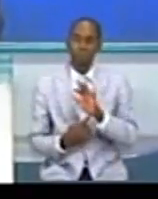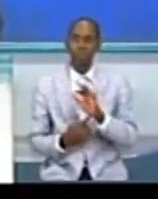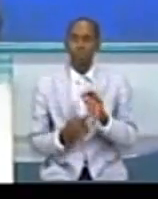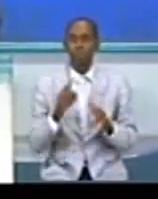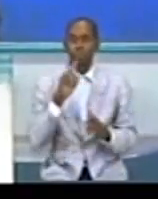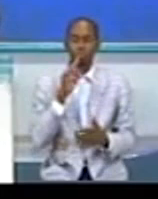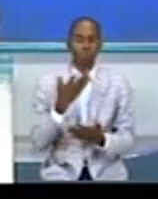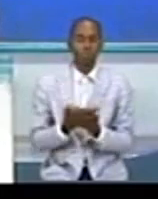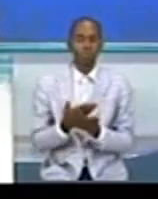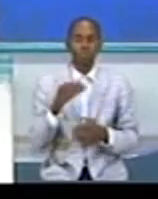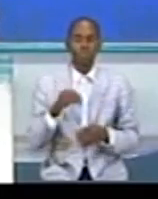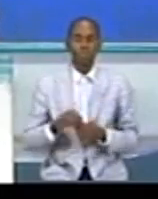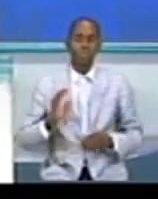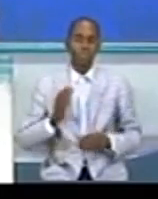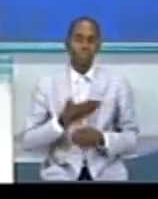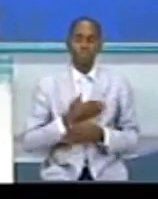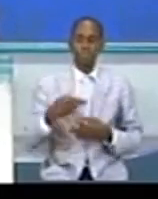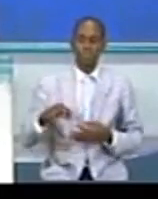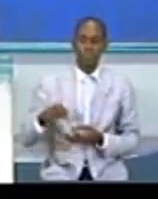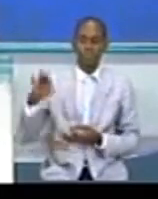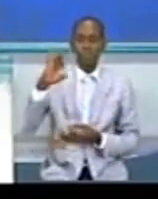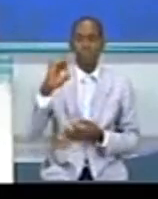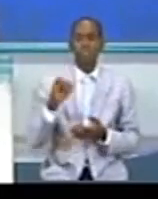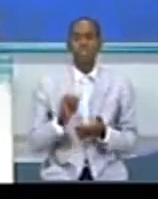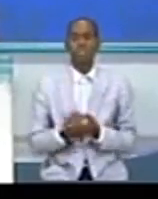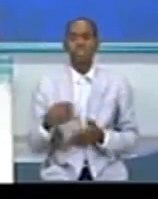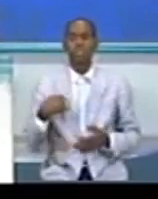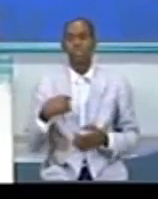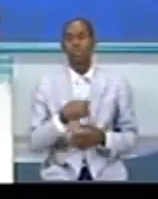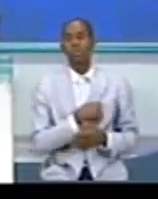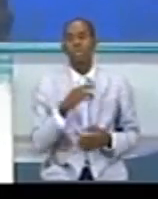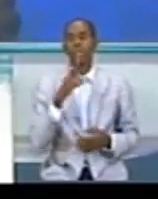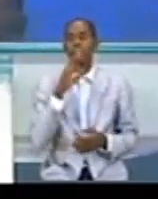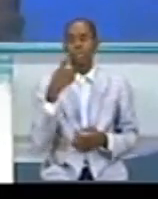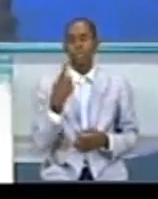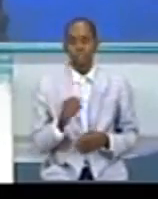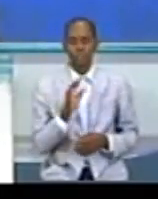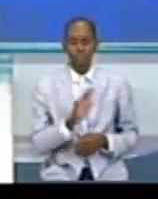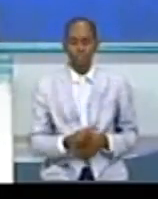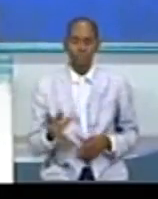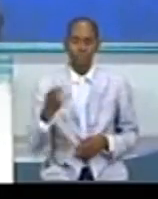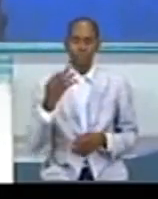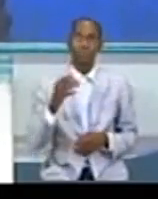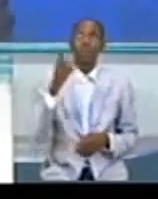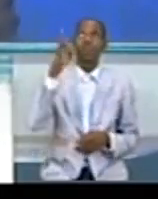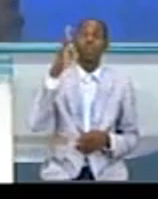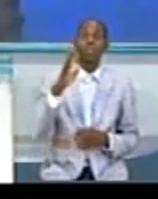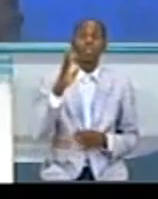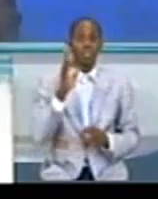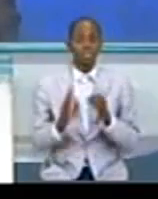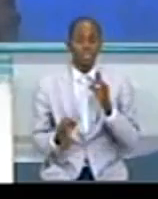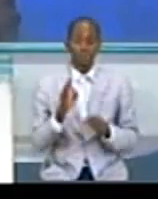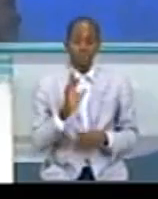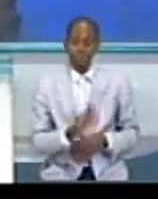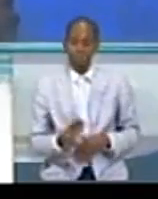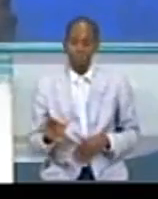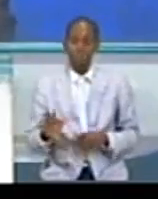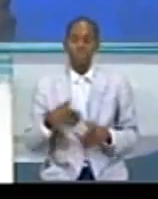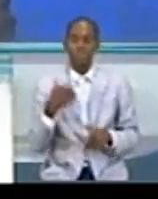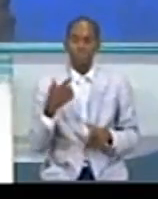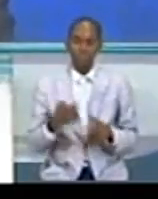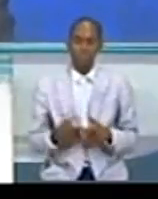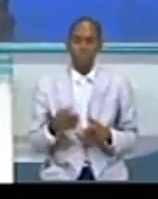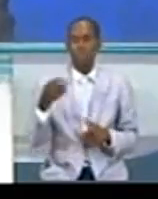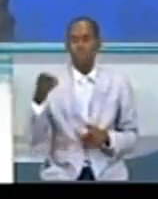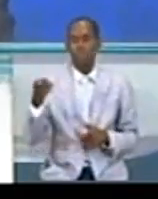spirit that we are the children of God. And if children, then heirs. Heirs